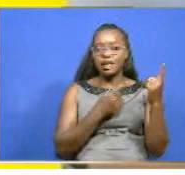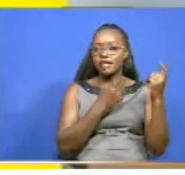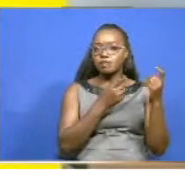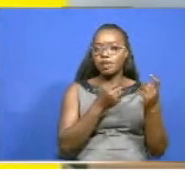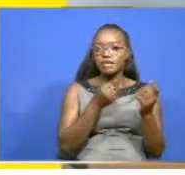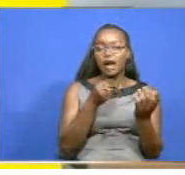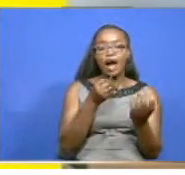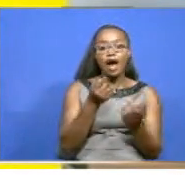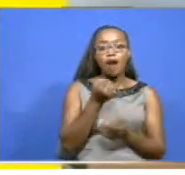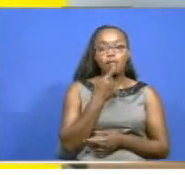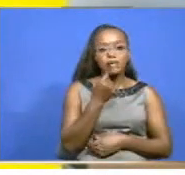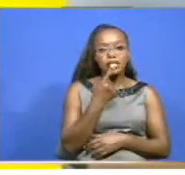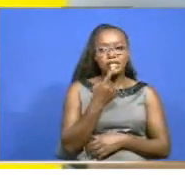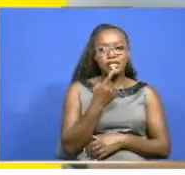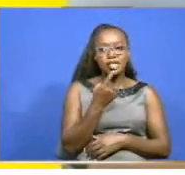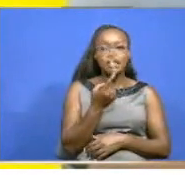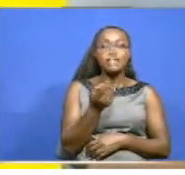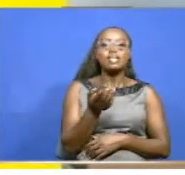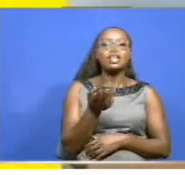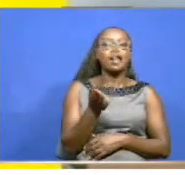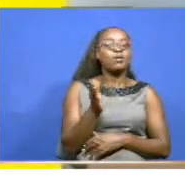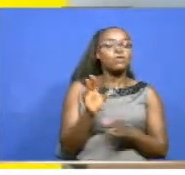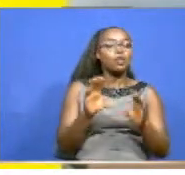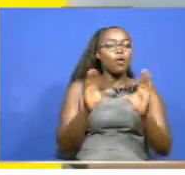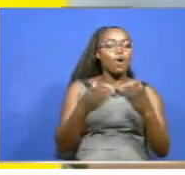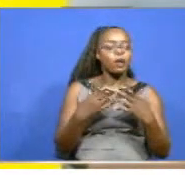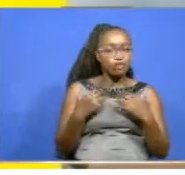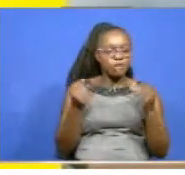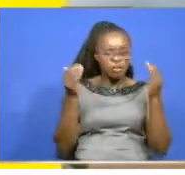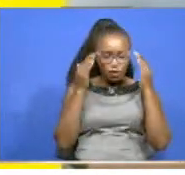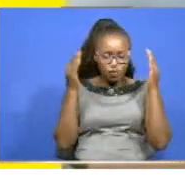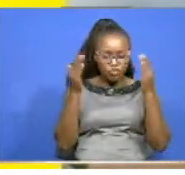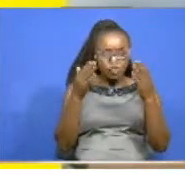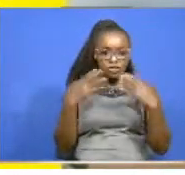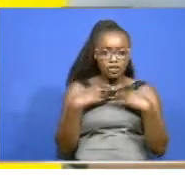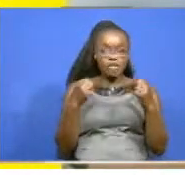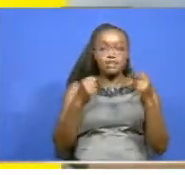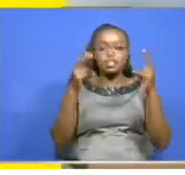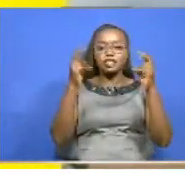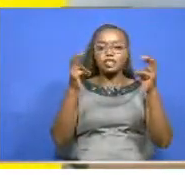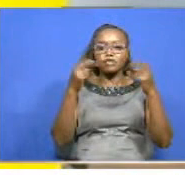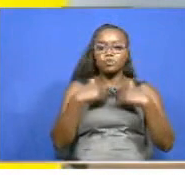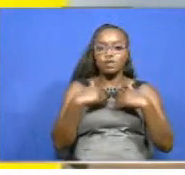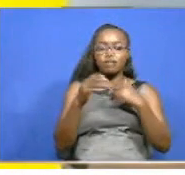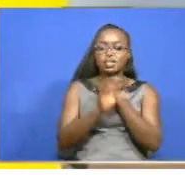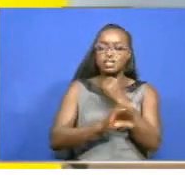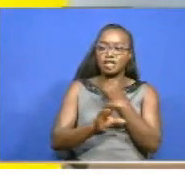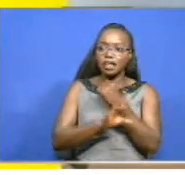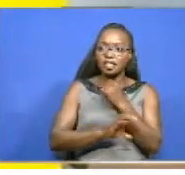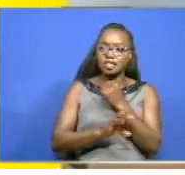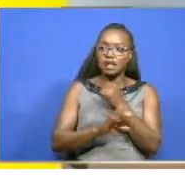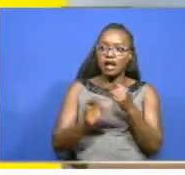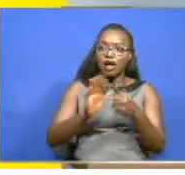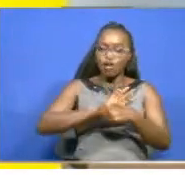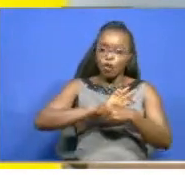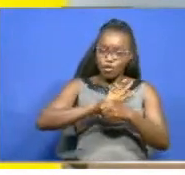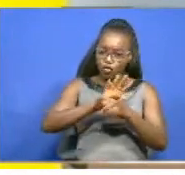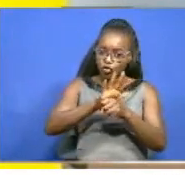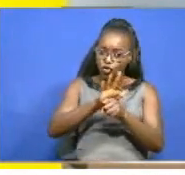and I'd like to take you to the world of health now for us to focus on some health issues that we are currently facing as a country. Yes.